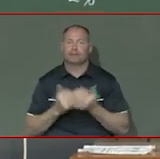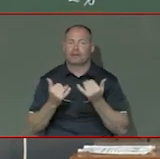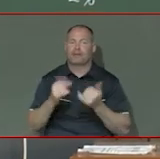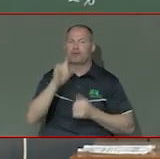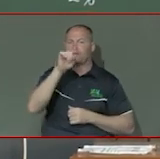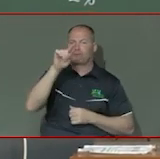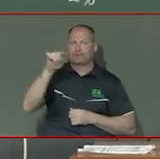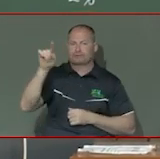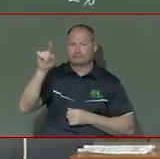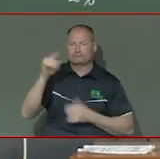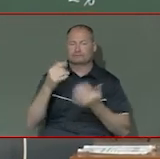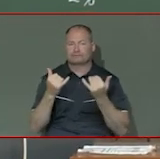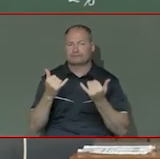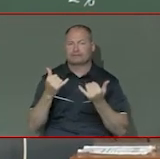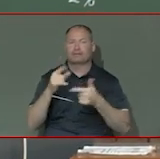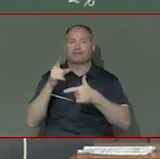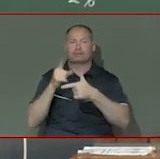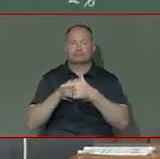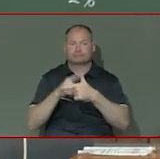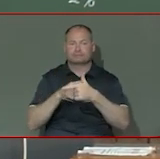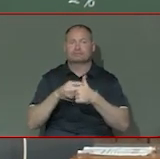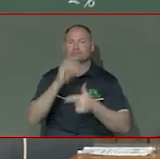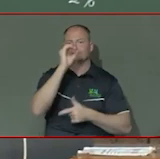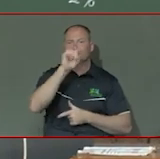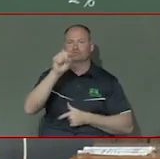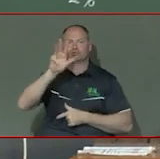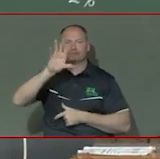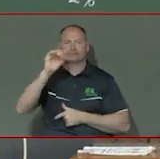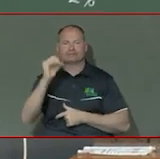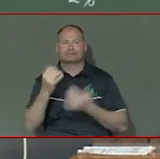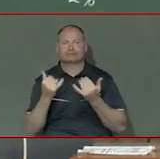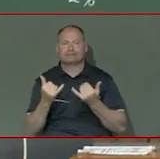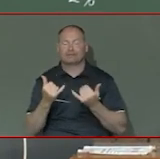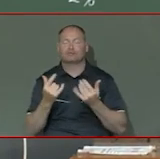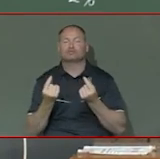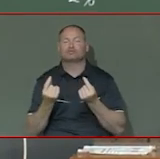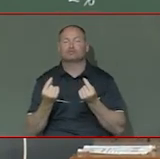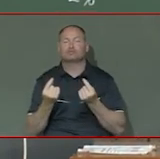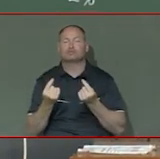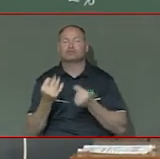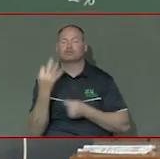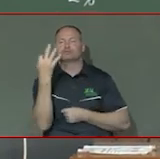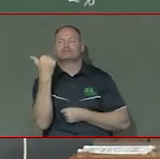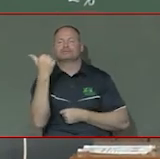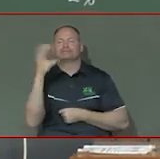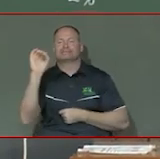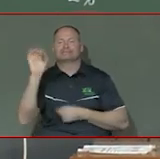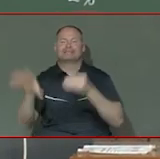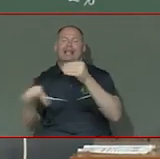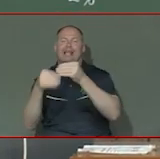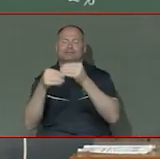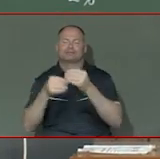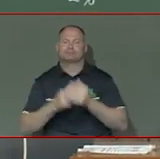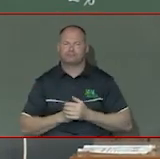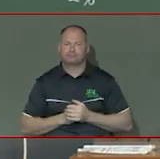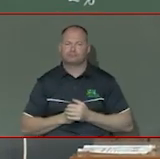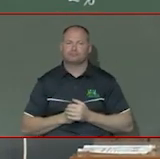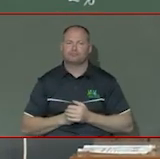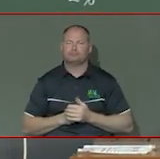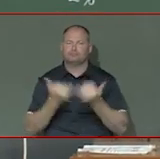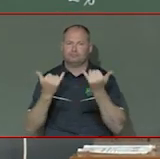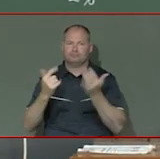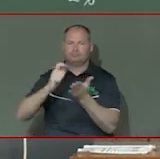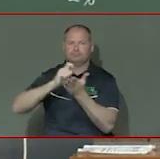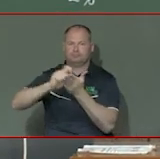angle. Minus 90 is a negative angle. So what should I do? Add 360. So it becomes the sine